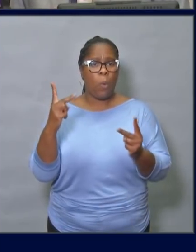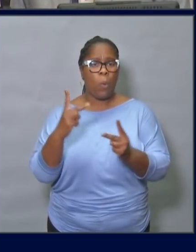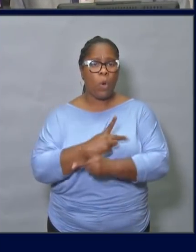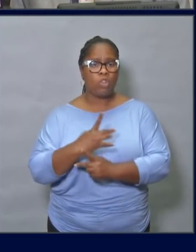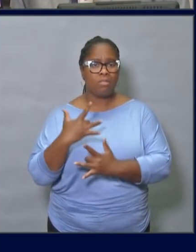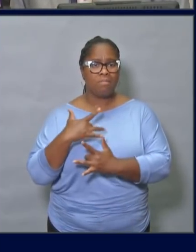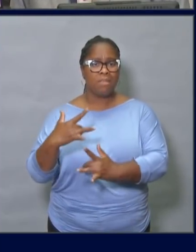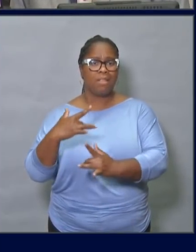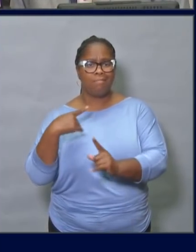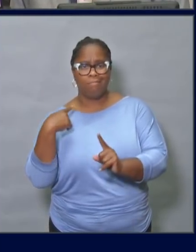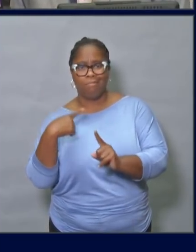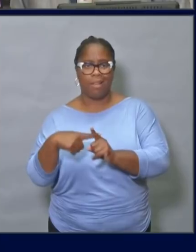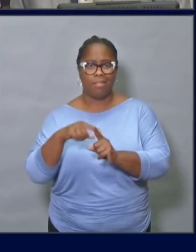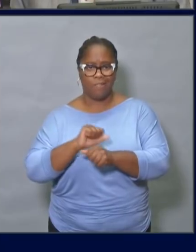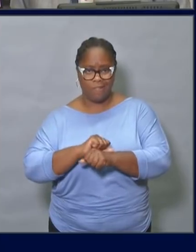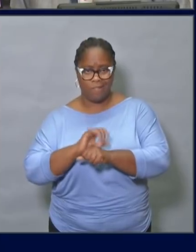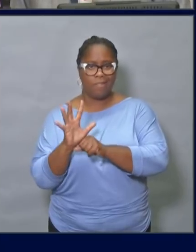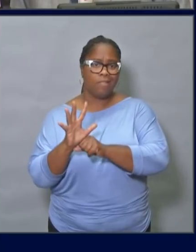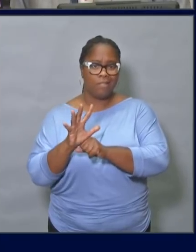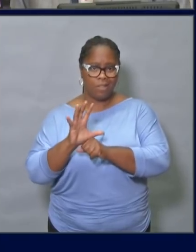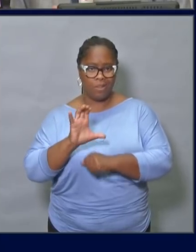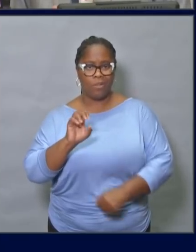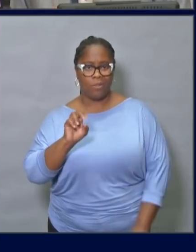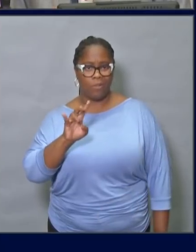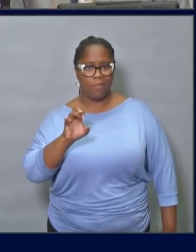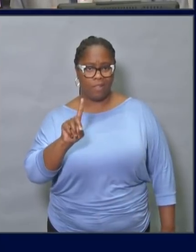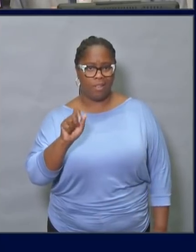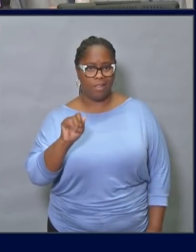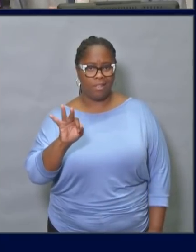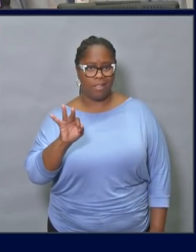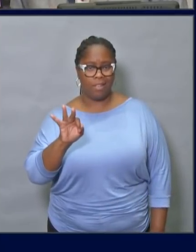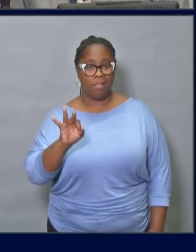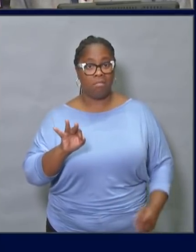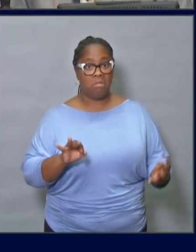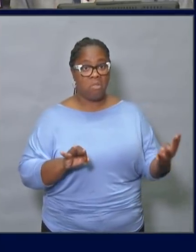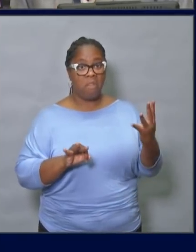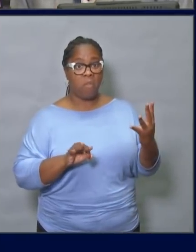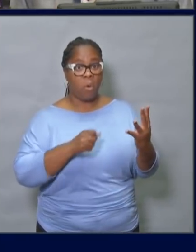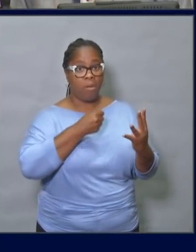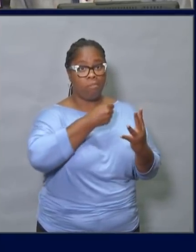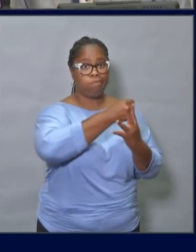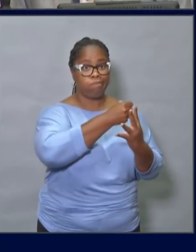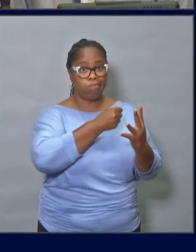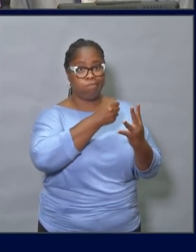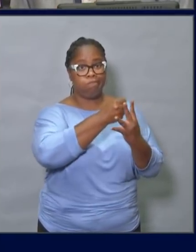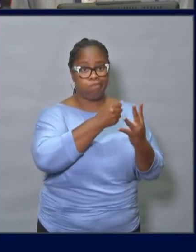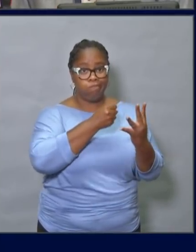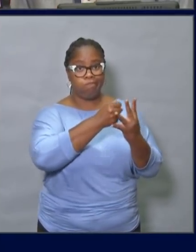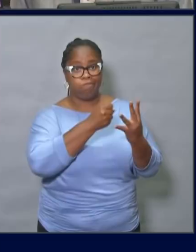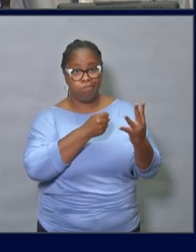positive for COVID-19. They represent 3 out of every 4 cases of COVID-19 among pregnant